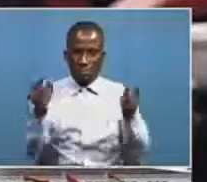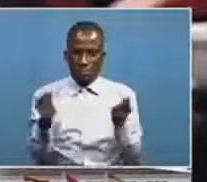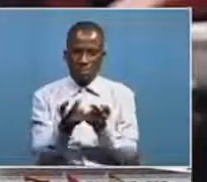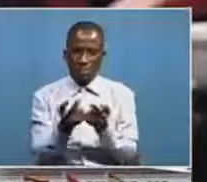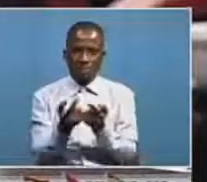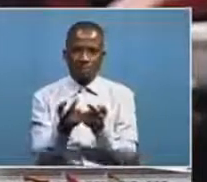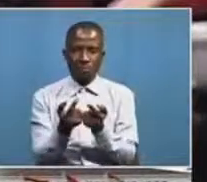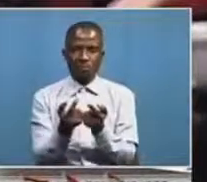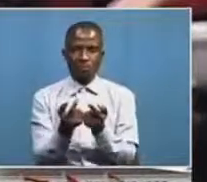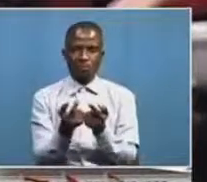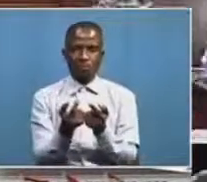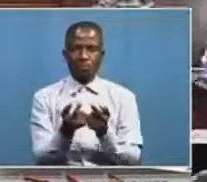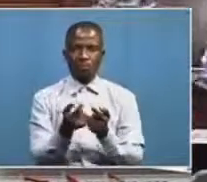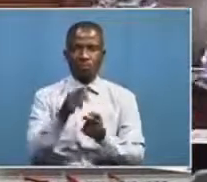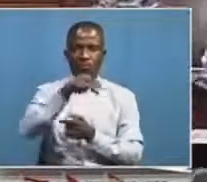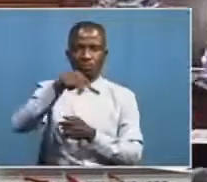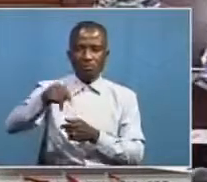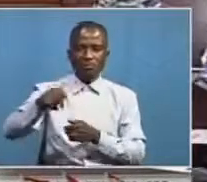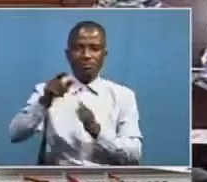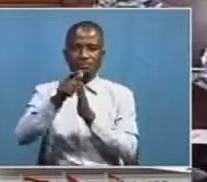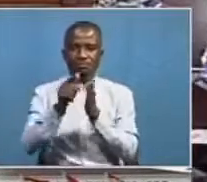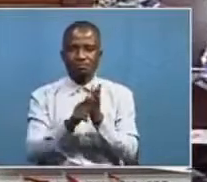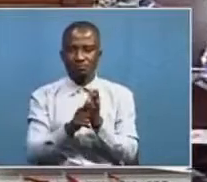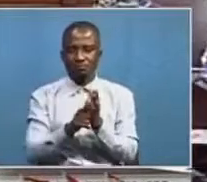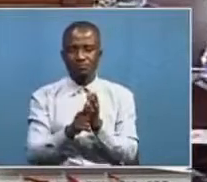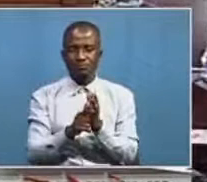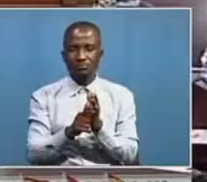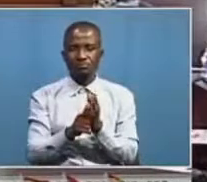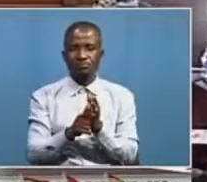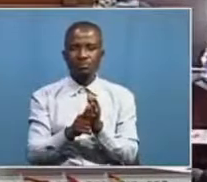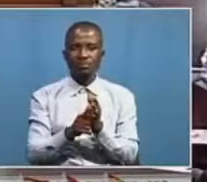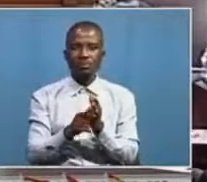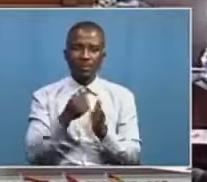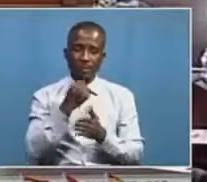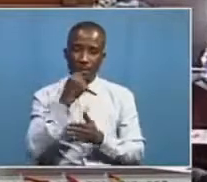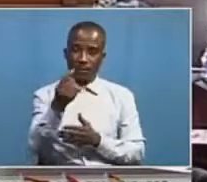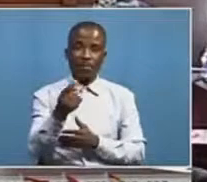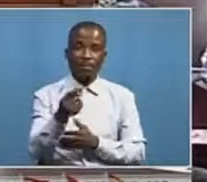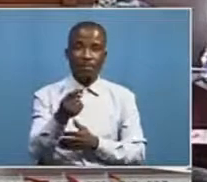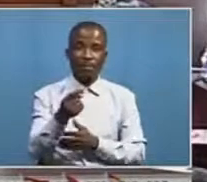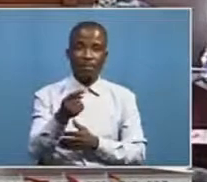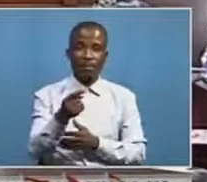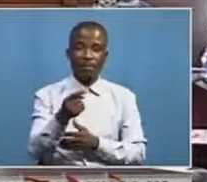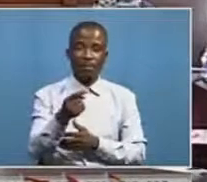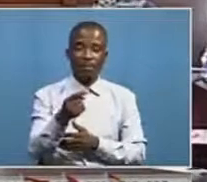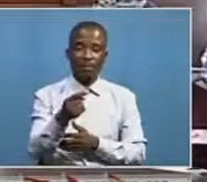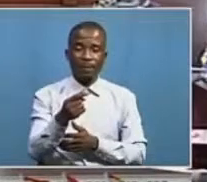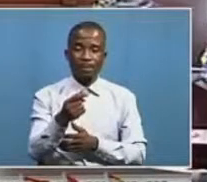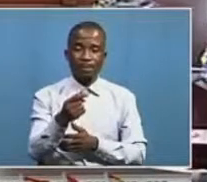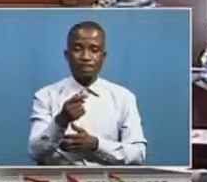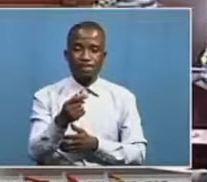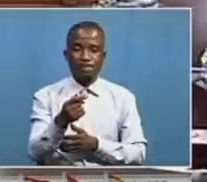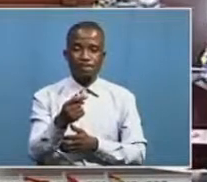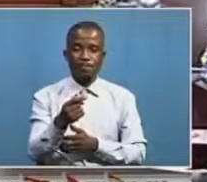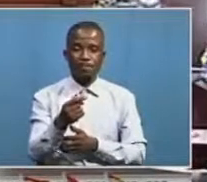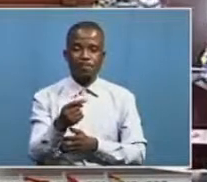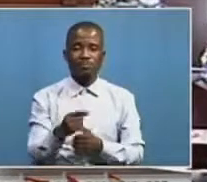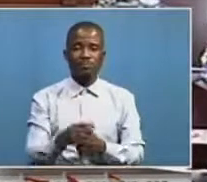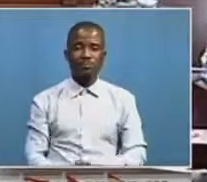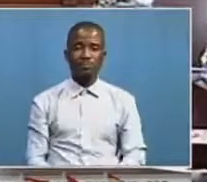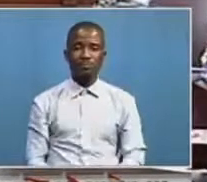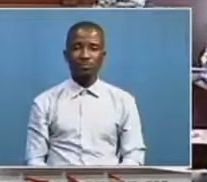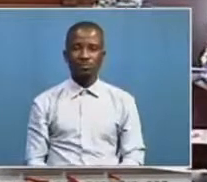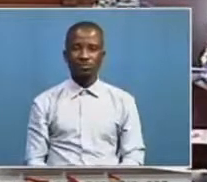respondent on the 1st of February 2021, this is what PW1 said among others.